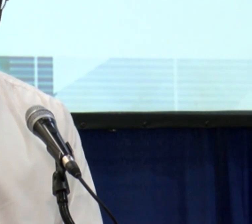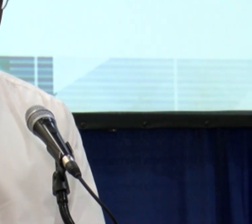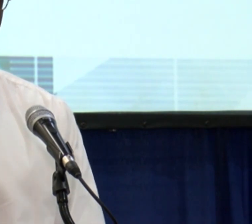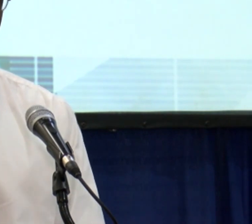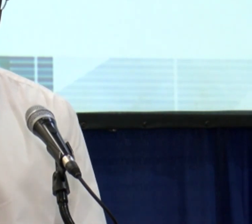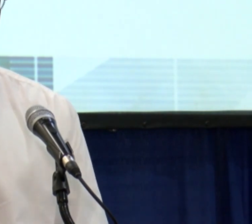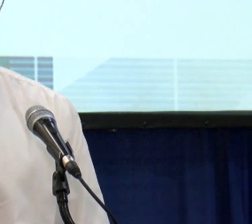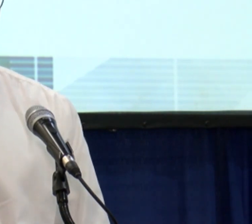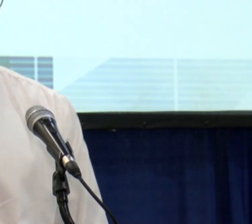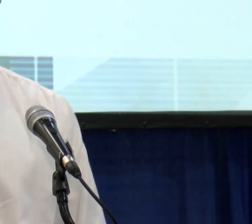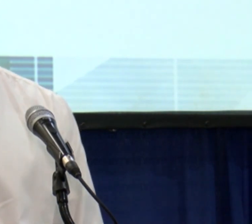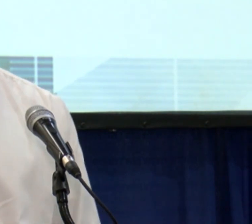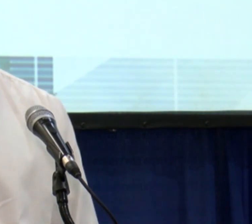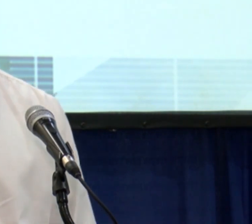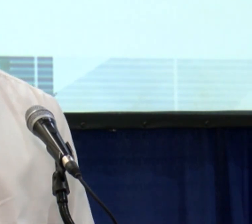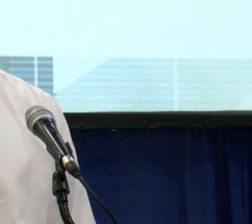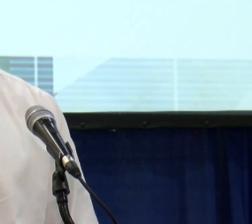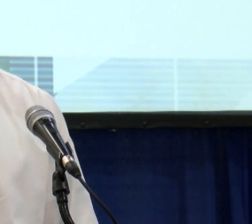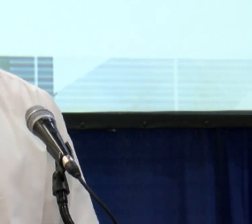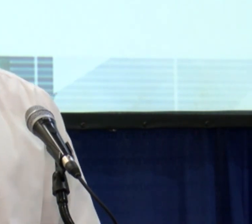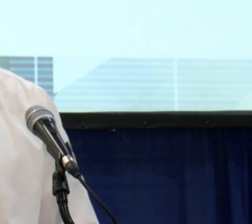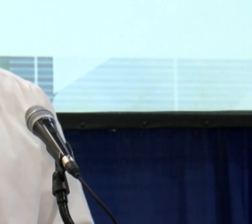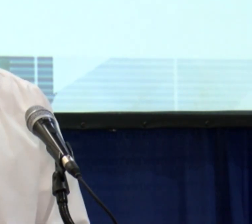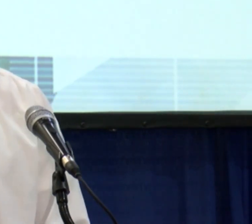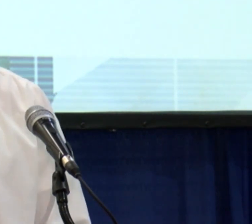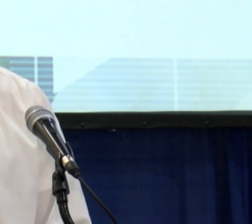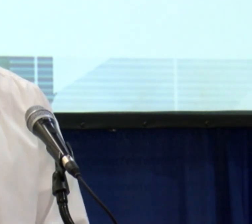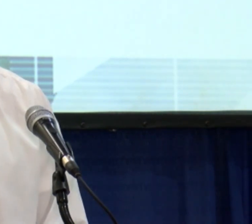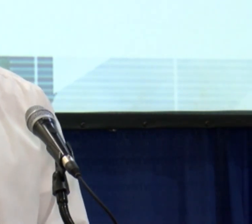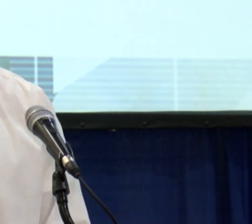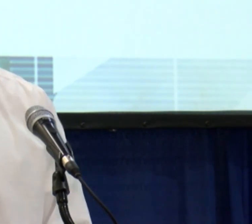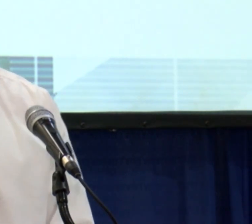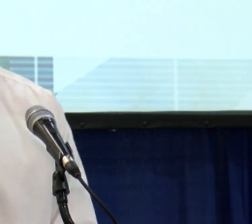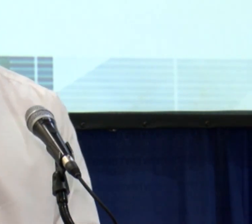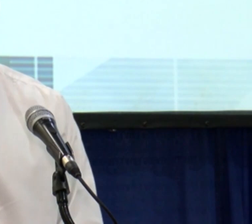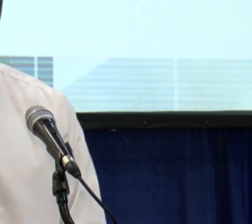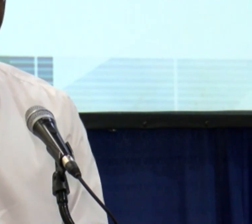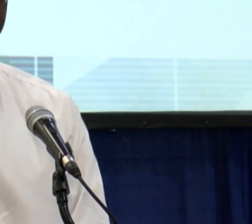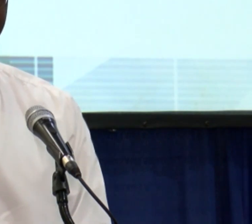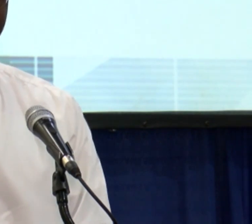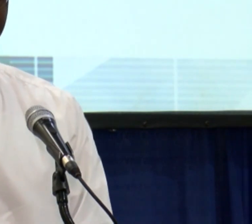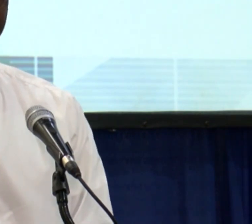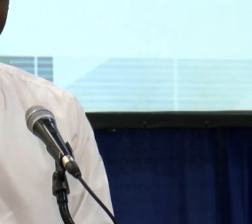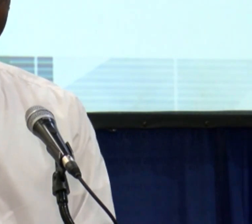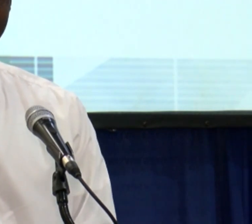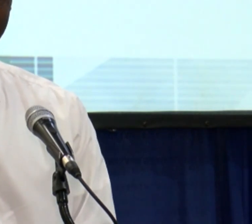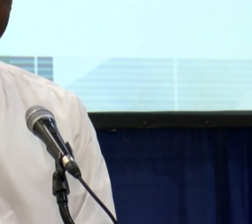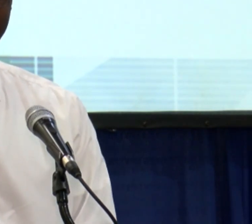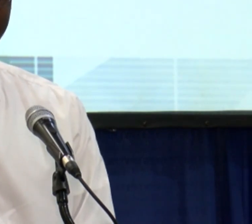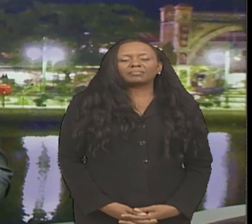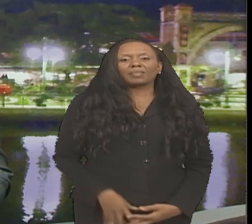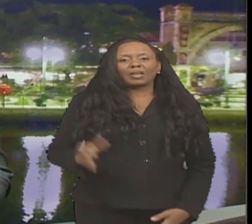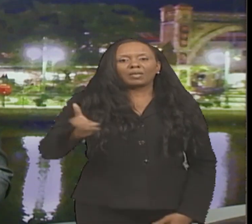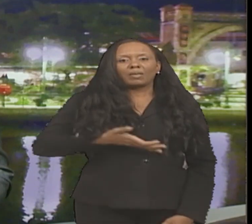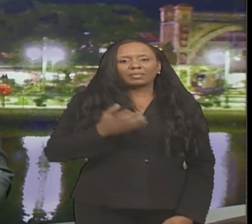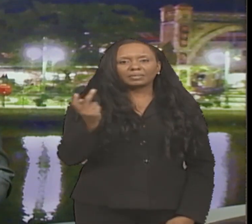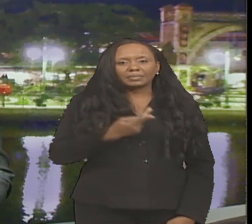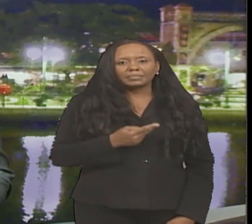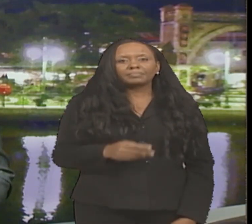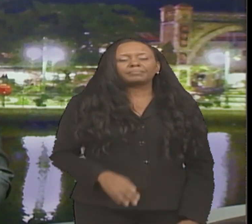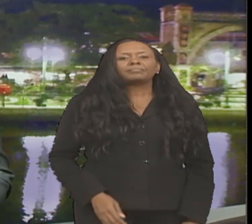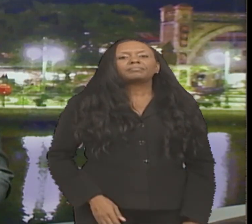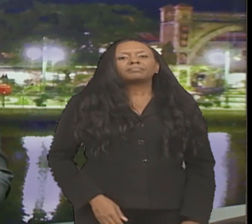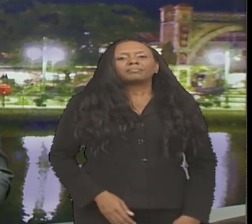required. And the profession's requirements for lifelong learning and continuous professional development will be indispensable. Well,